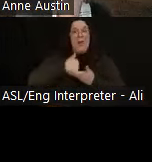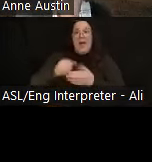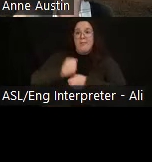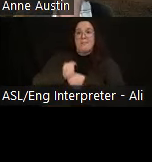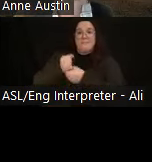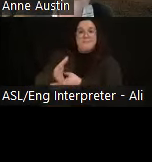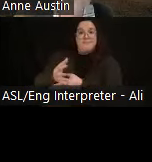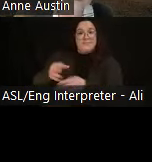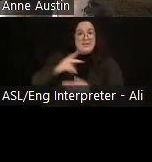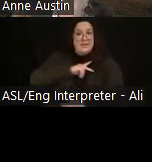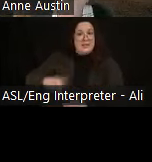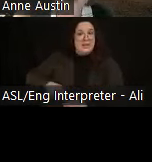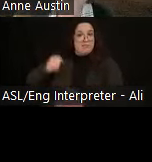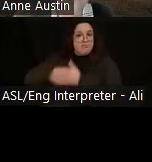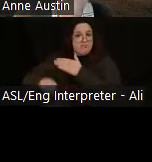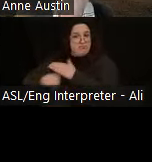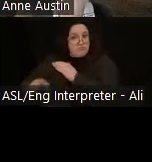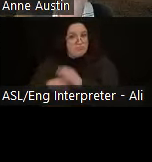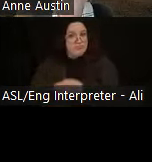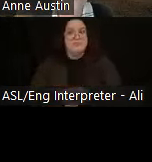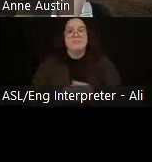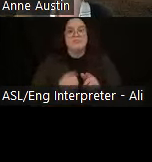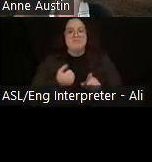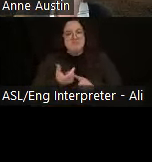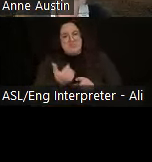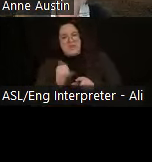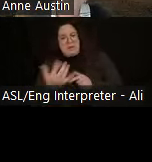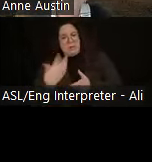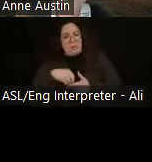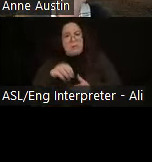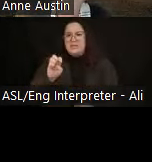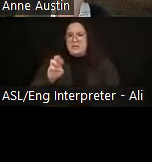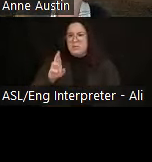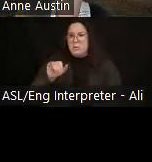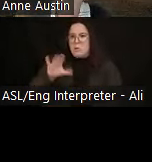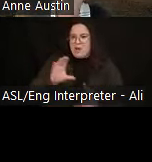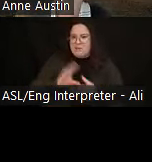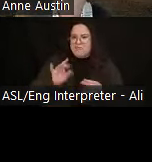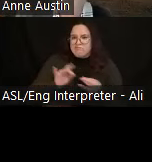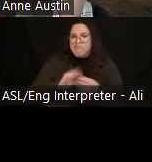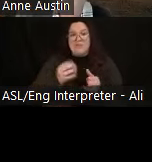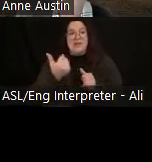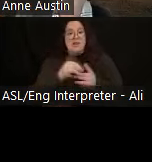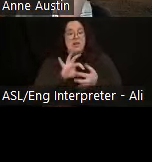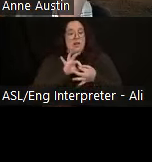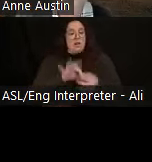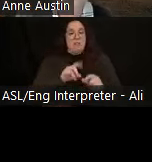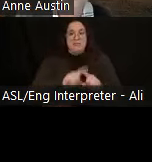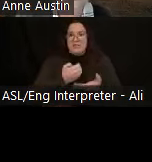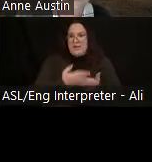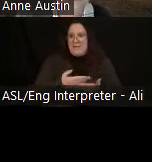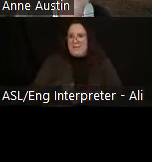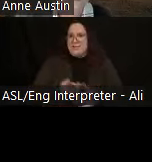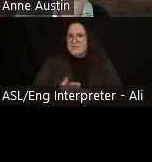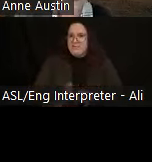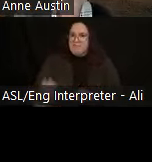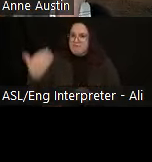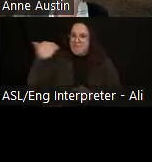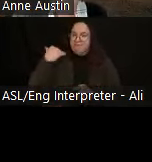She even argues some of these erotic elements, but she bases this on these various lines of evidence from ancient